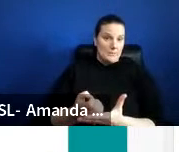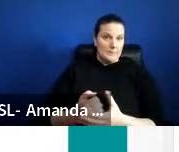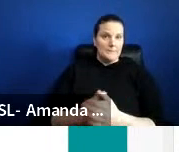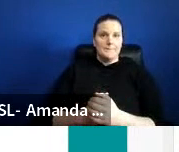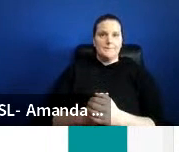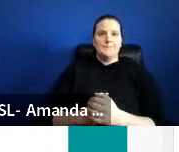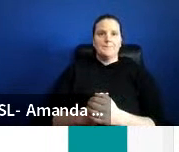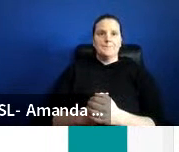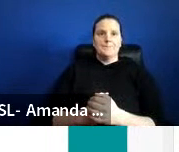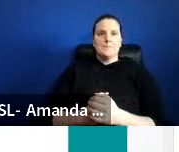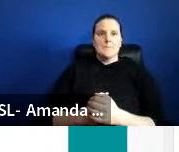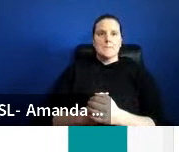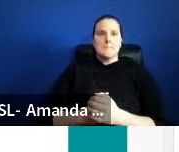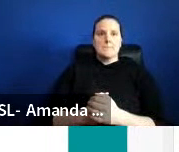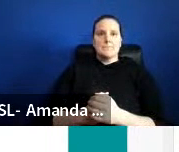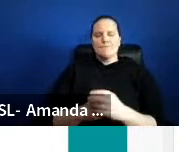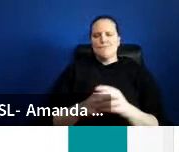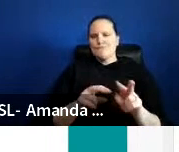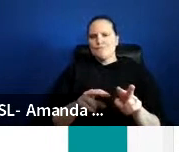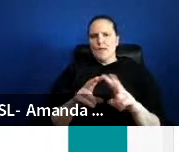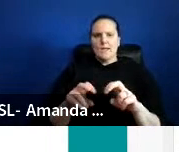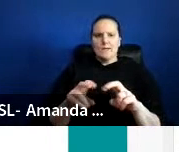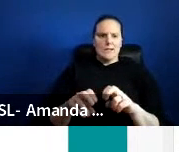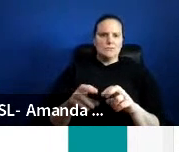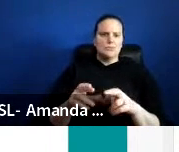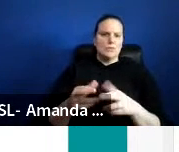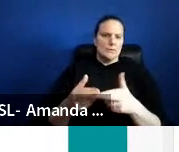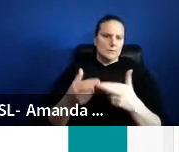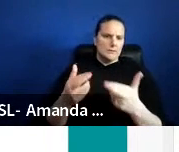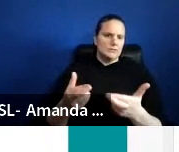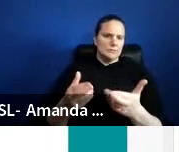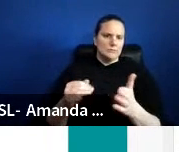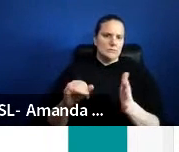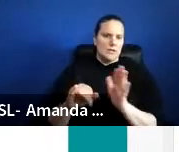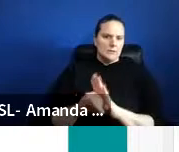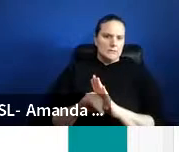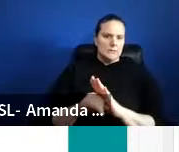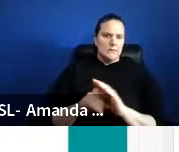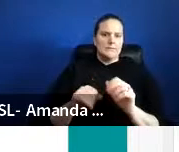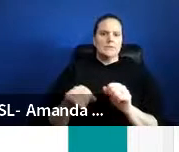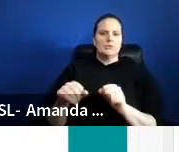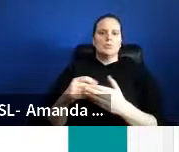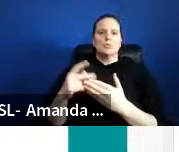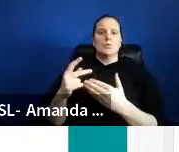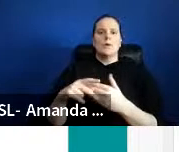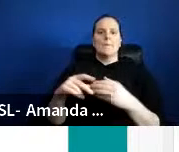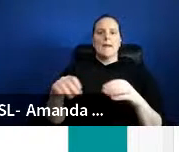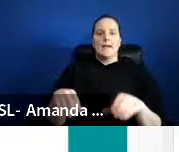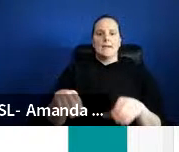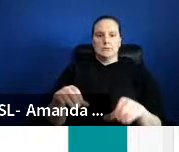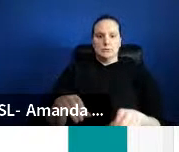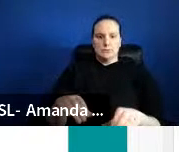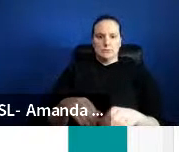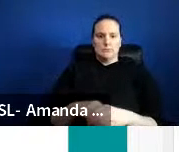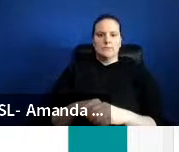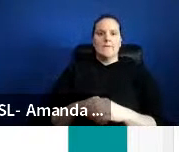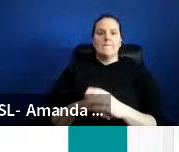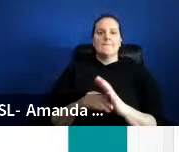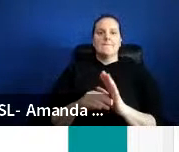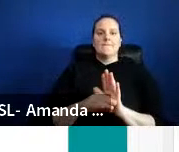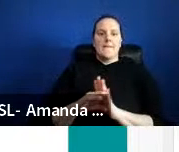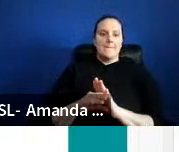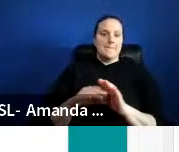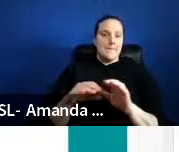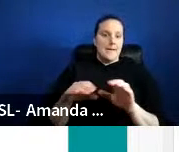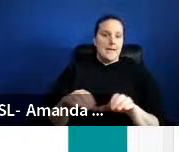We will also analyze these recommendations to identify potential program actions, and we are developing an